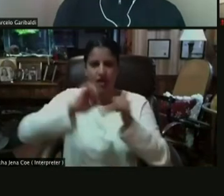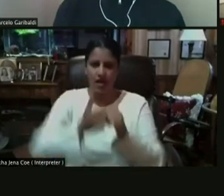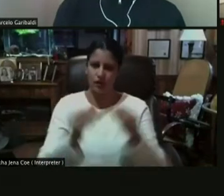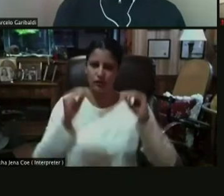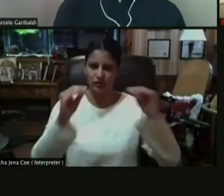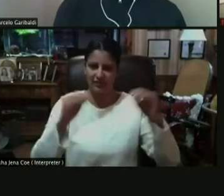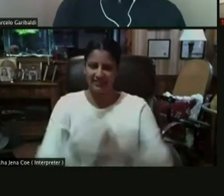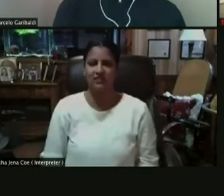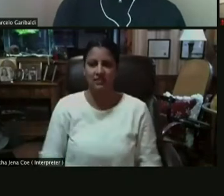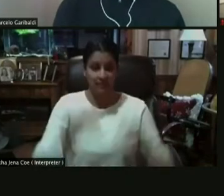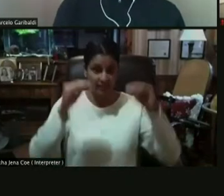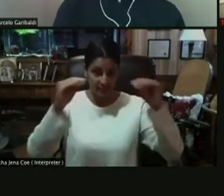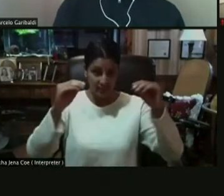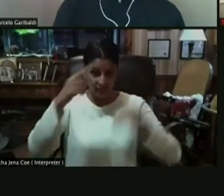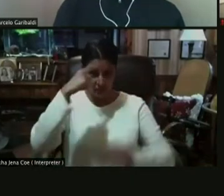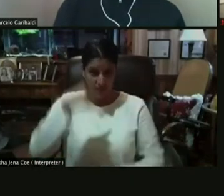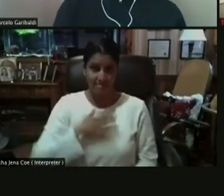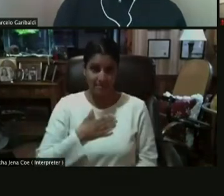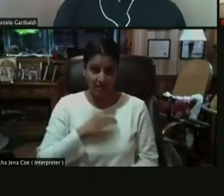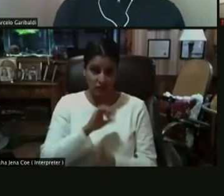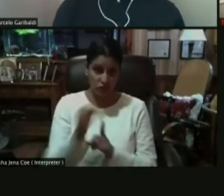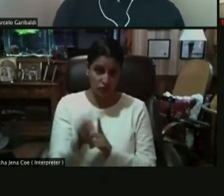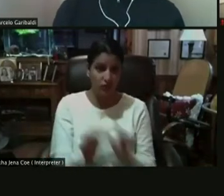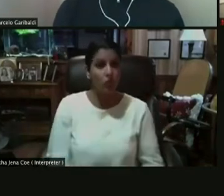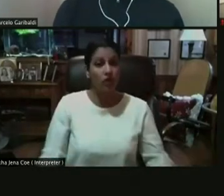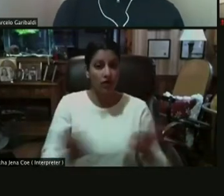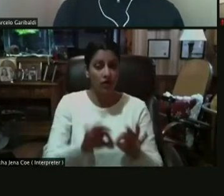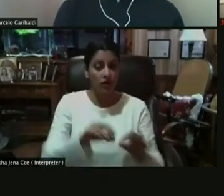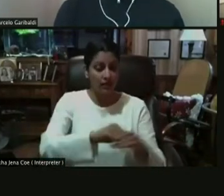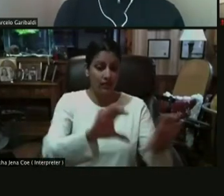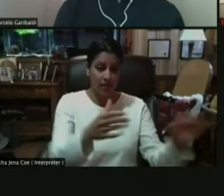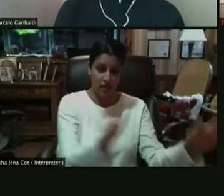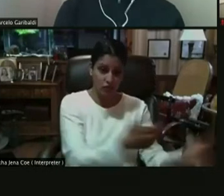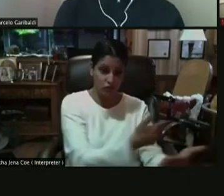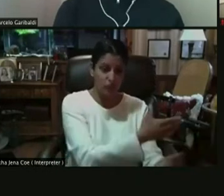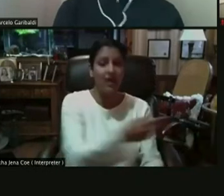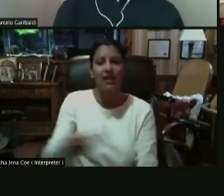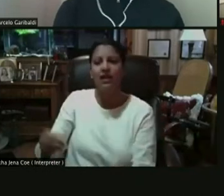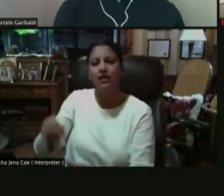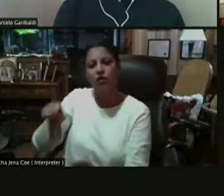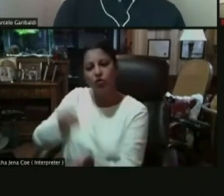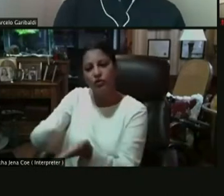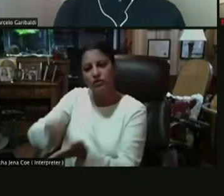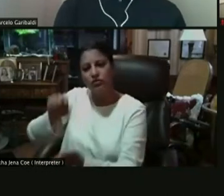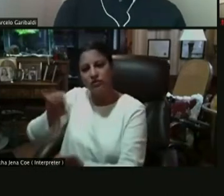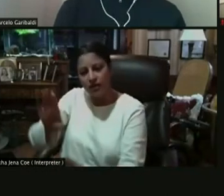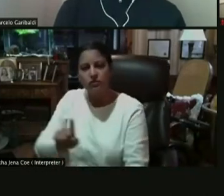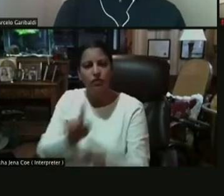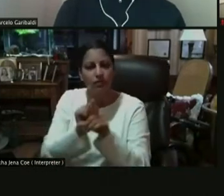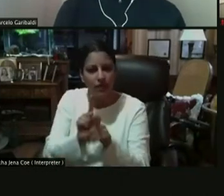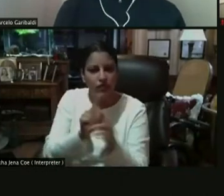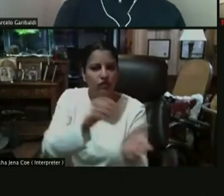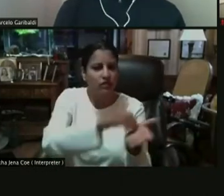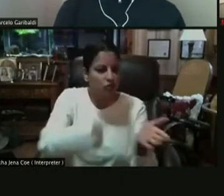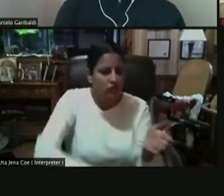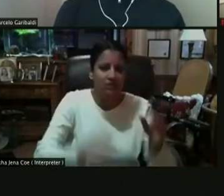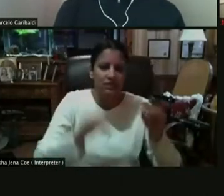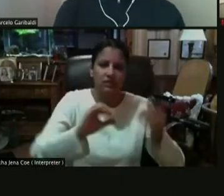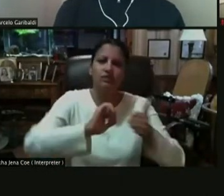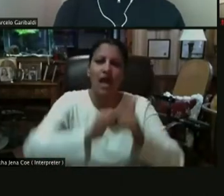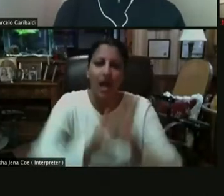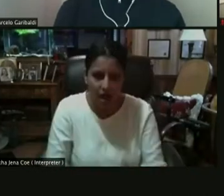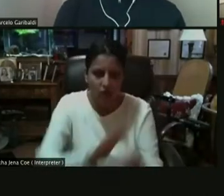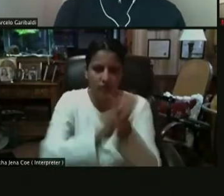my case is really important, not just in the classroom, but also in the research lab. So mentoring students, teaching them how to actually do research and become